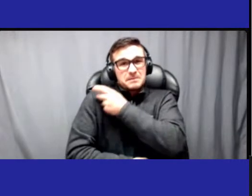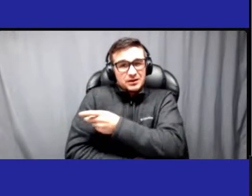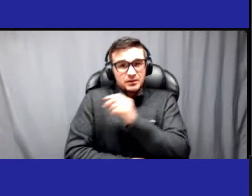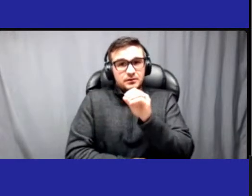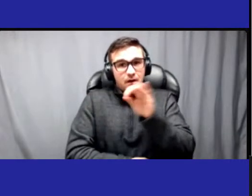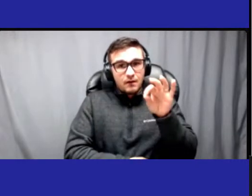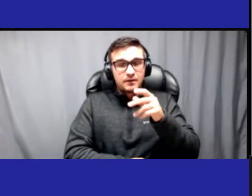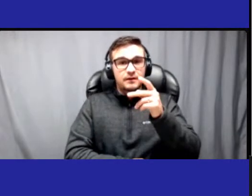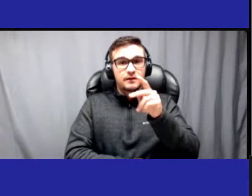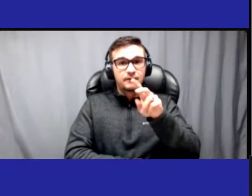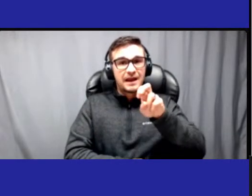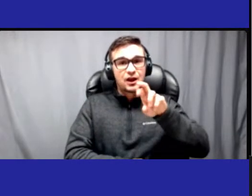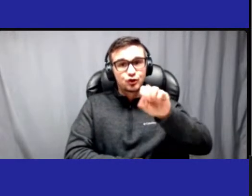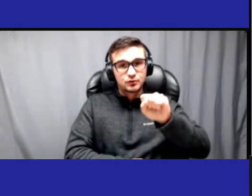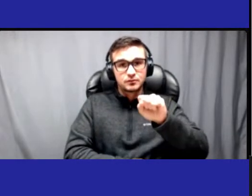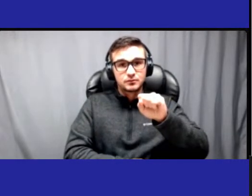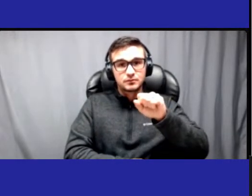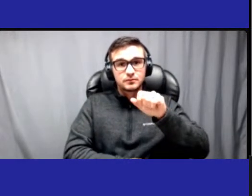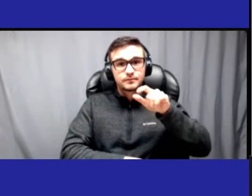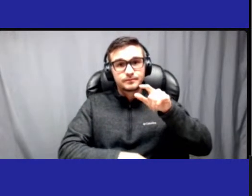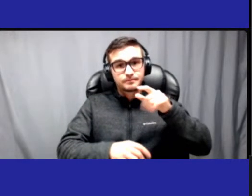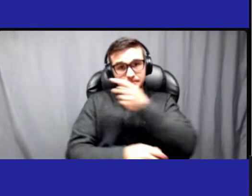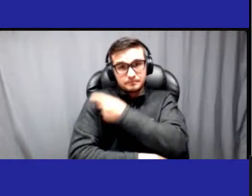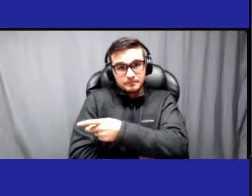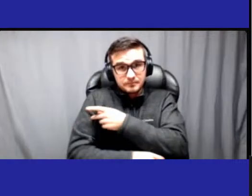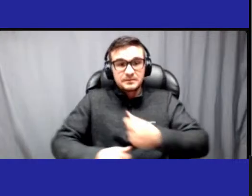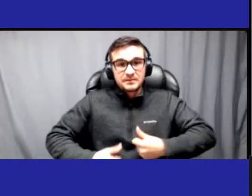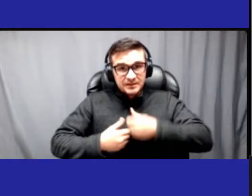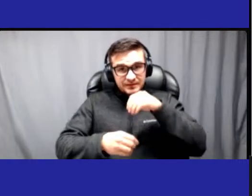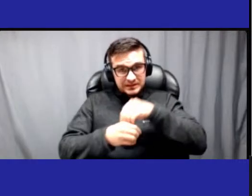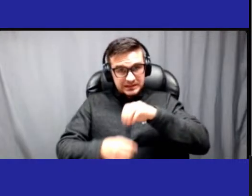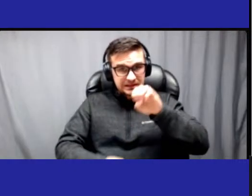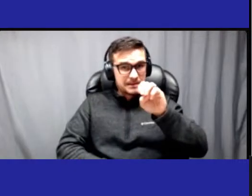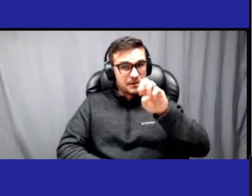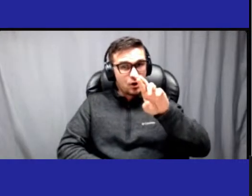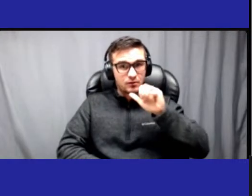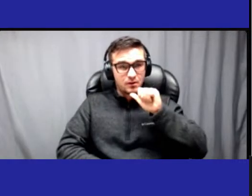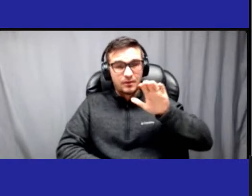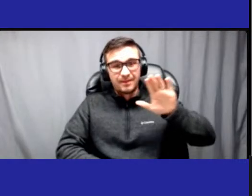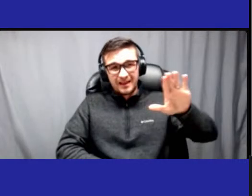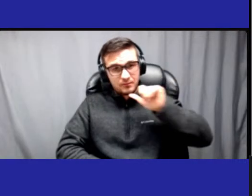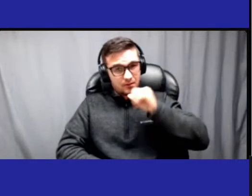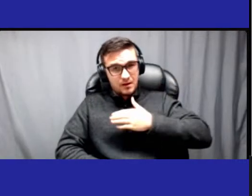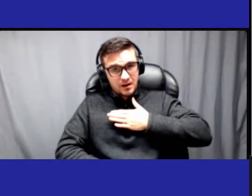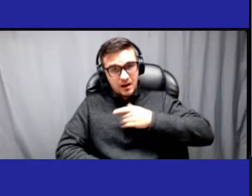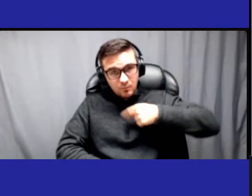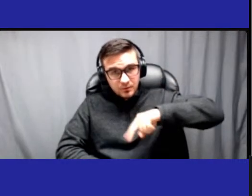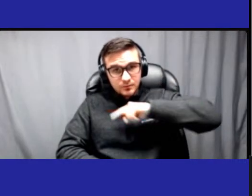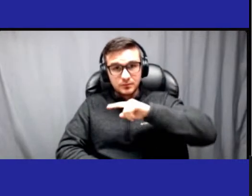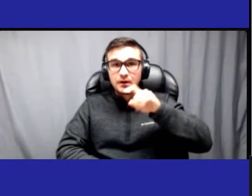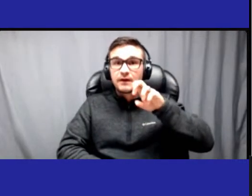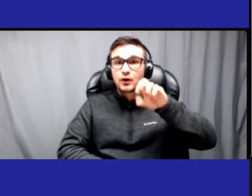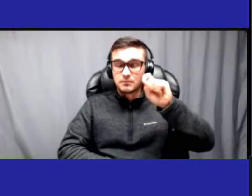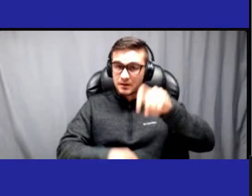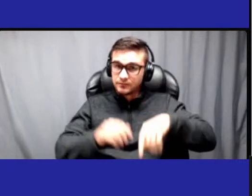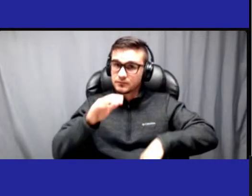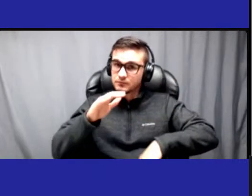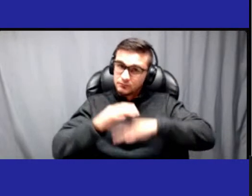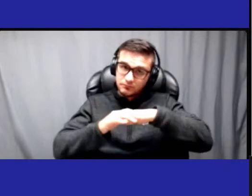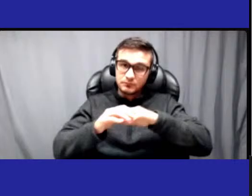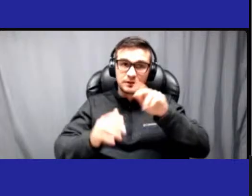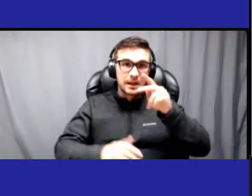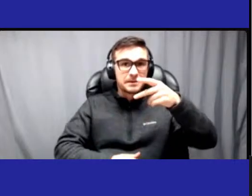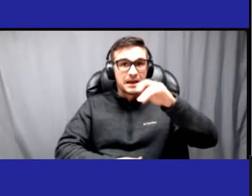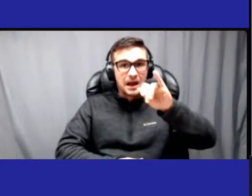They're patients that are living in their EMR, not ours. The vendors will be expected to meet performance KPIs, including mobilization time, response